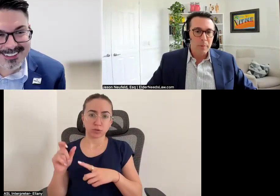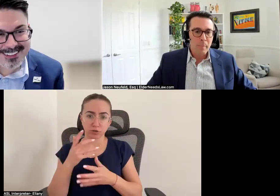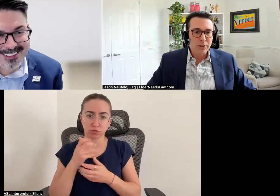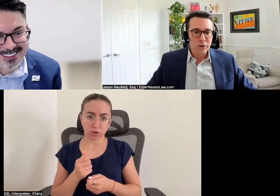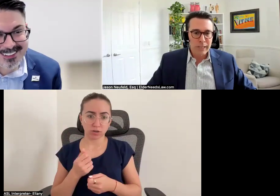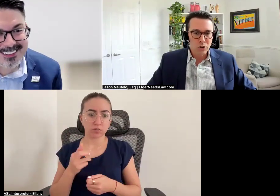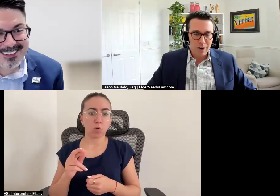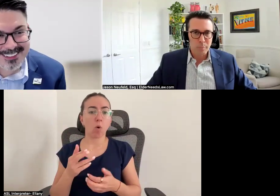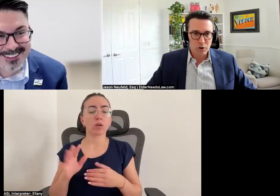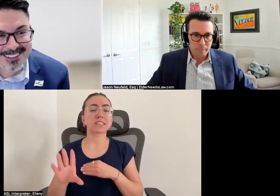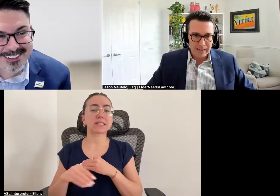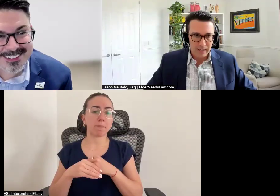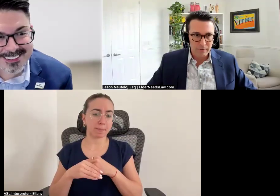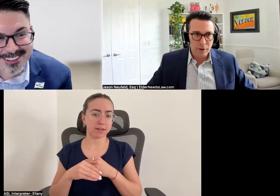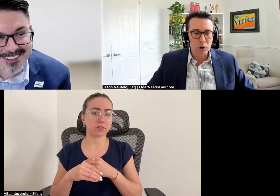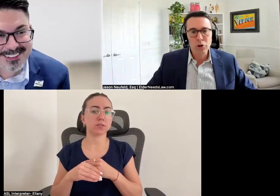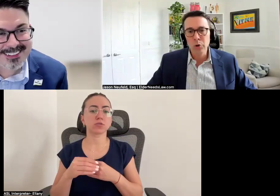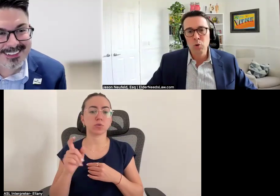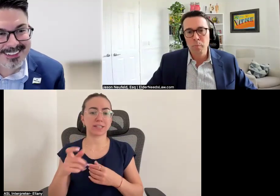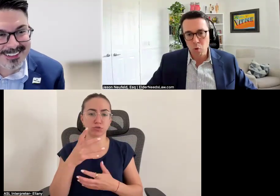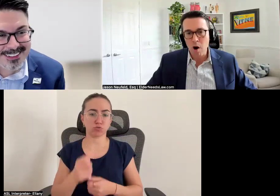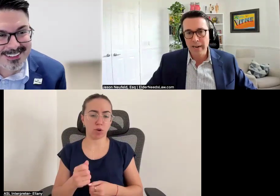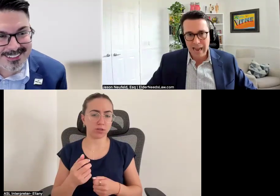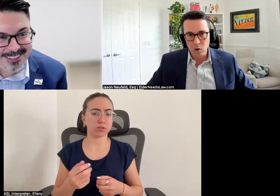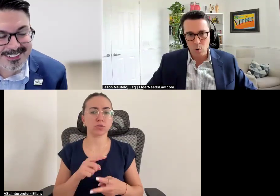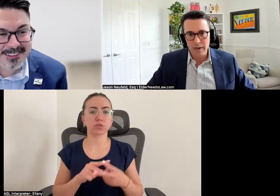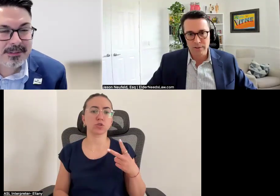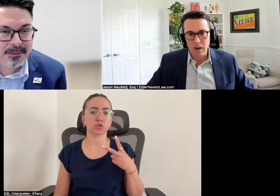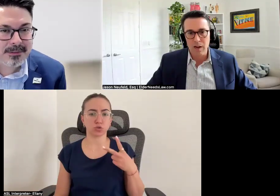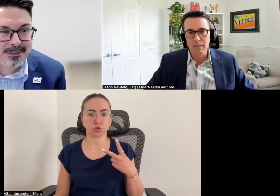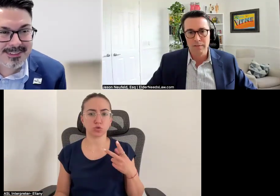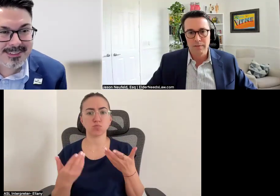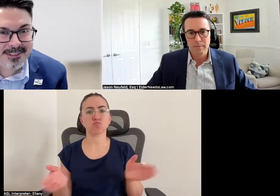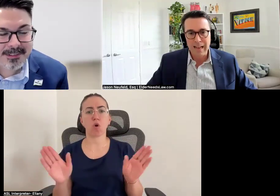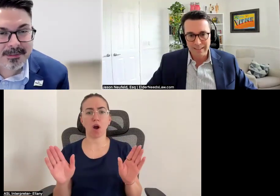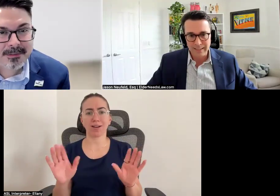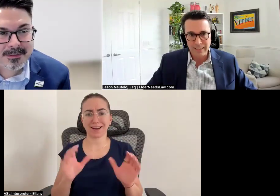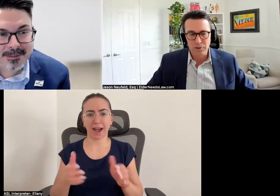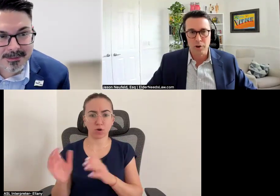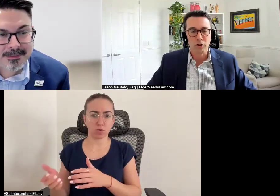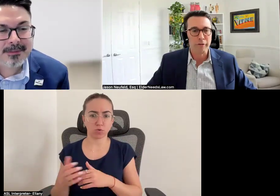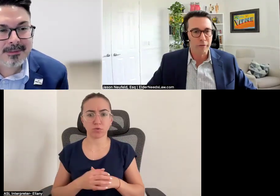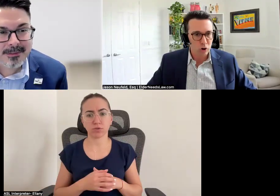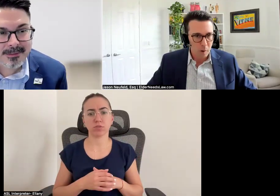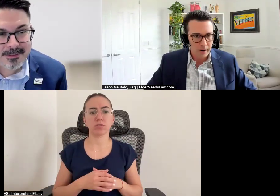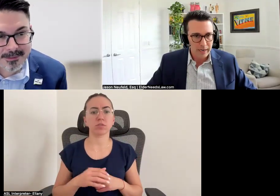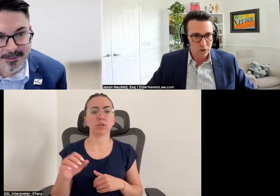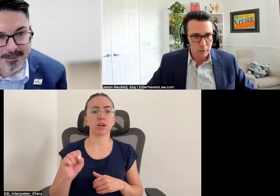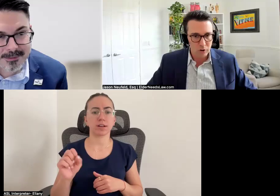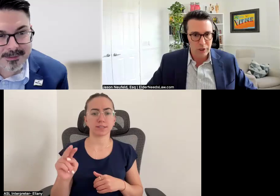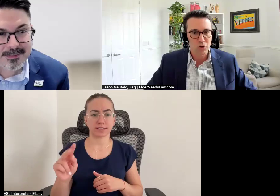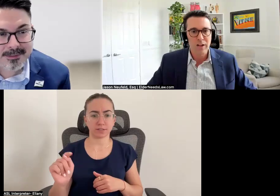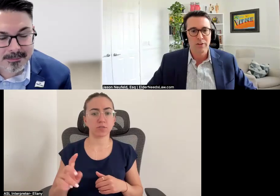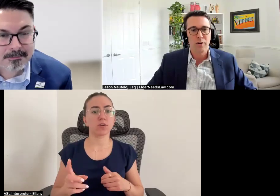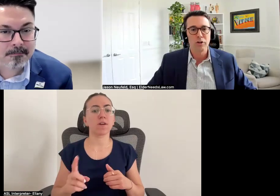or supplemental needs trust perspective, there are two broad categories of SNTs. There's first party